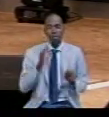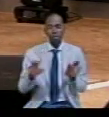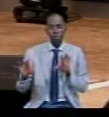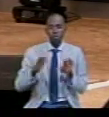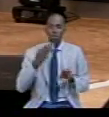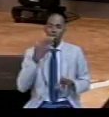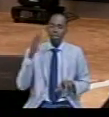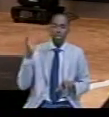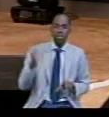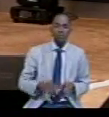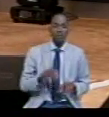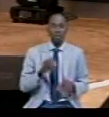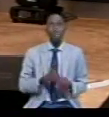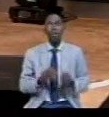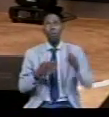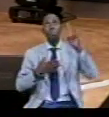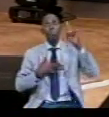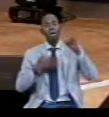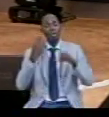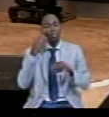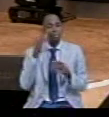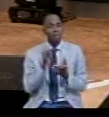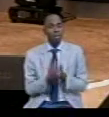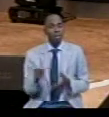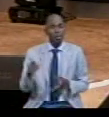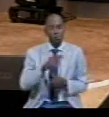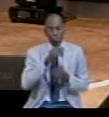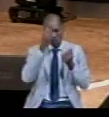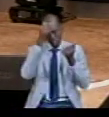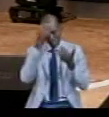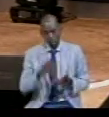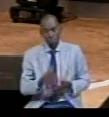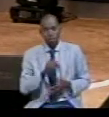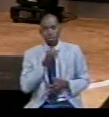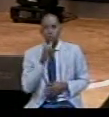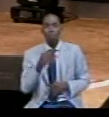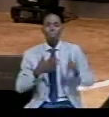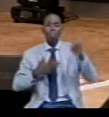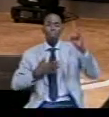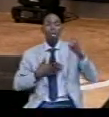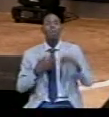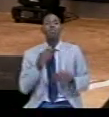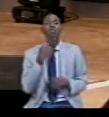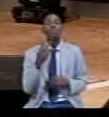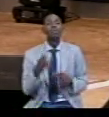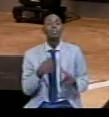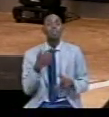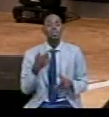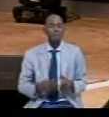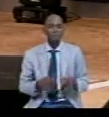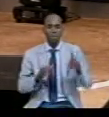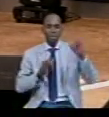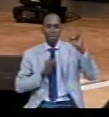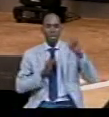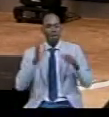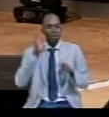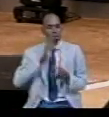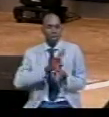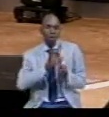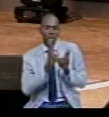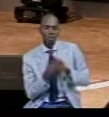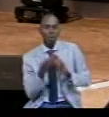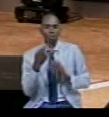sight, that it obey not my voice, then I will repent of the